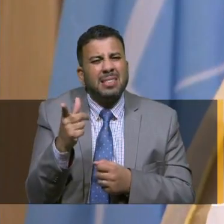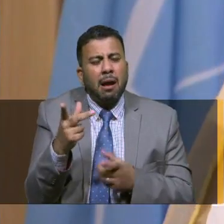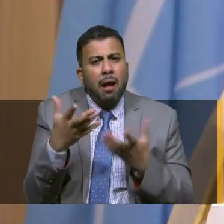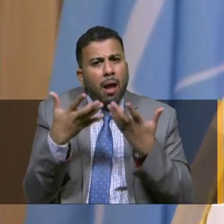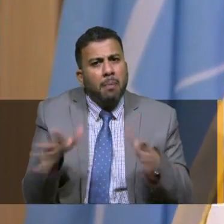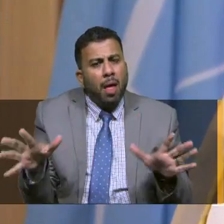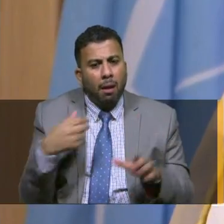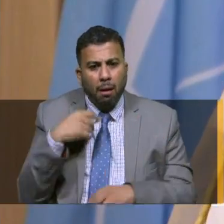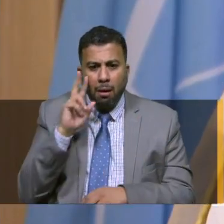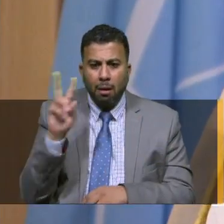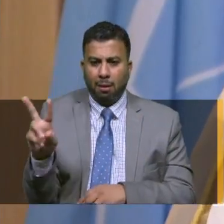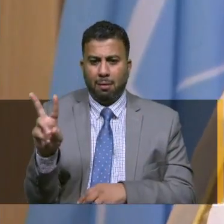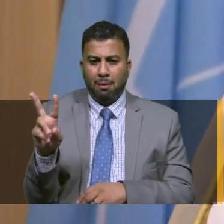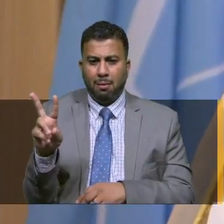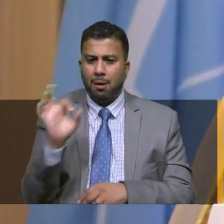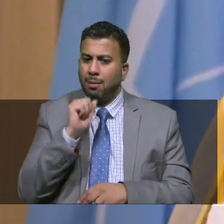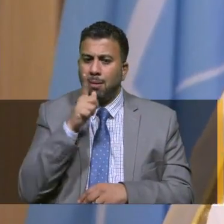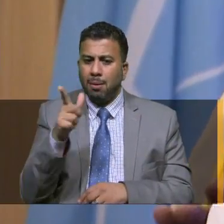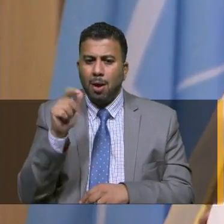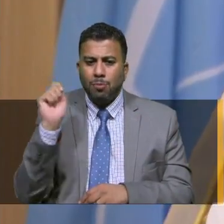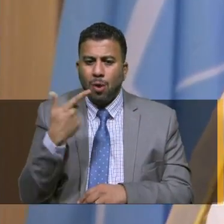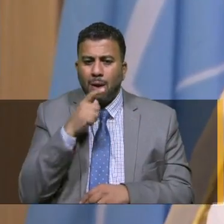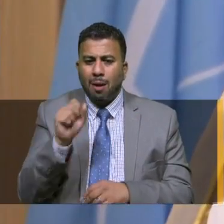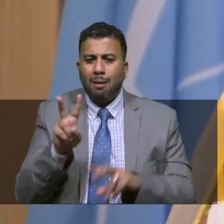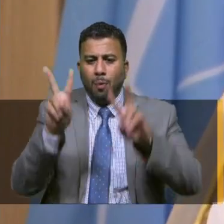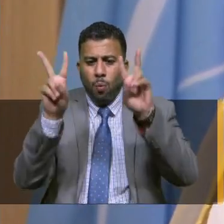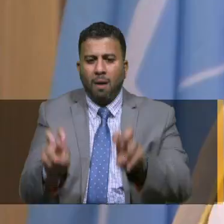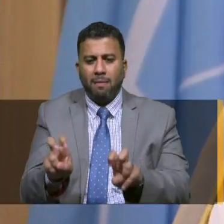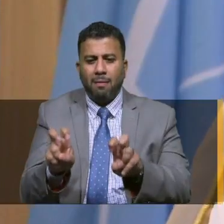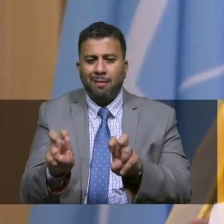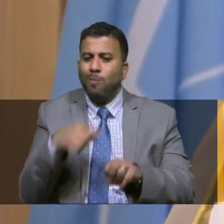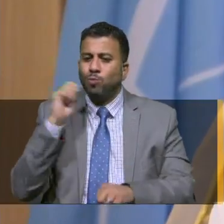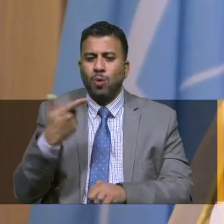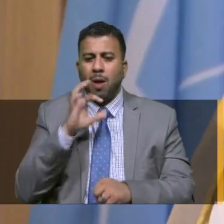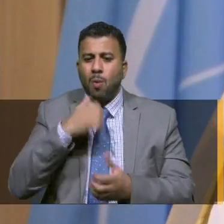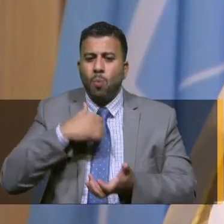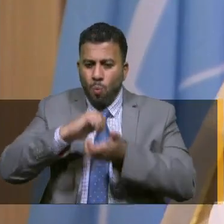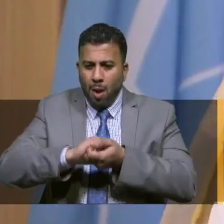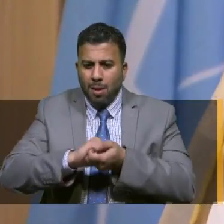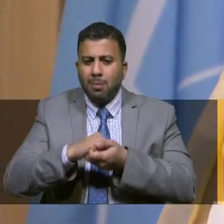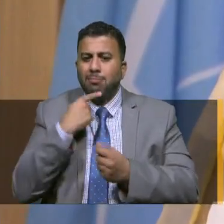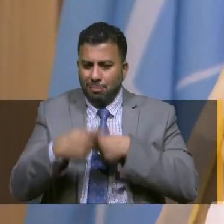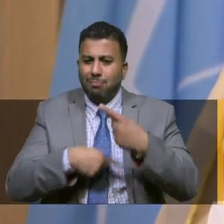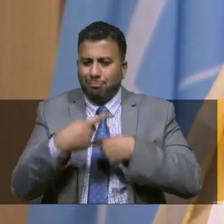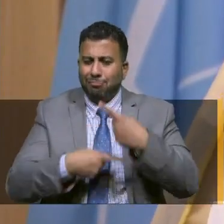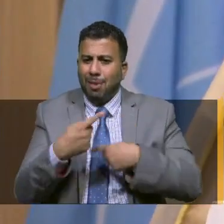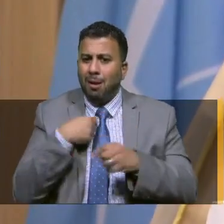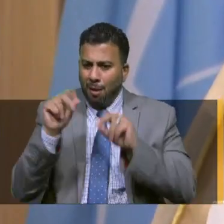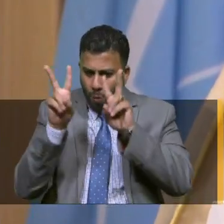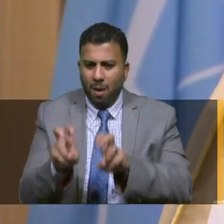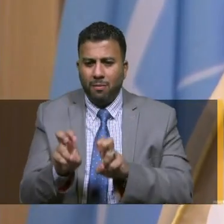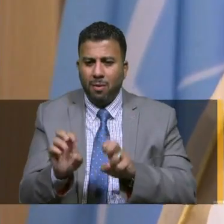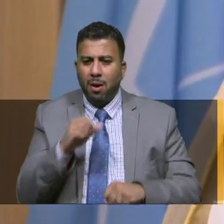ruler and stopped everything. So they promised me they won't move more. So